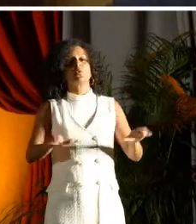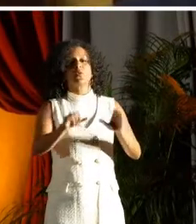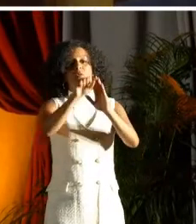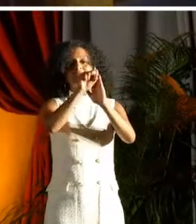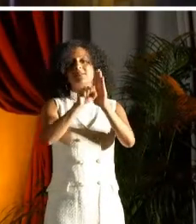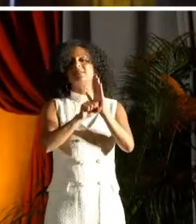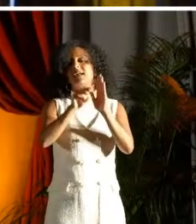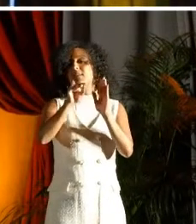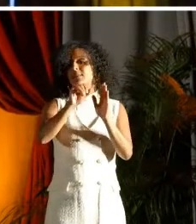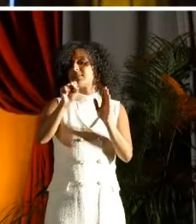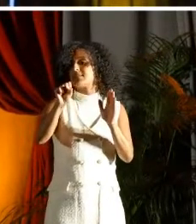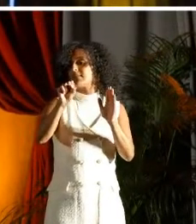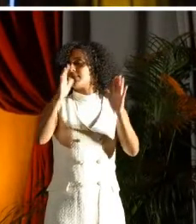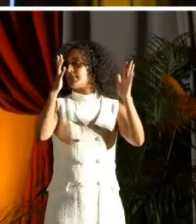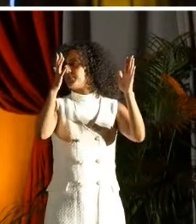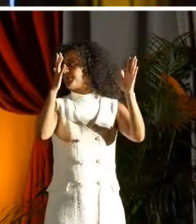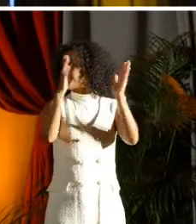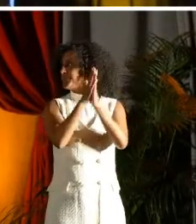Mississippi.